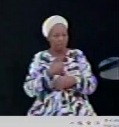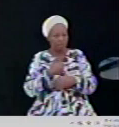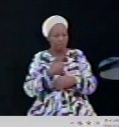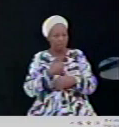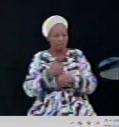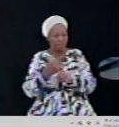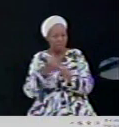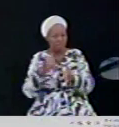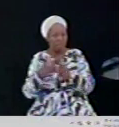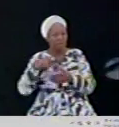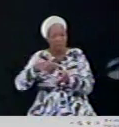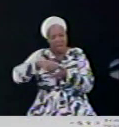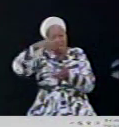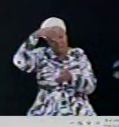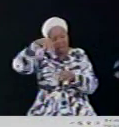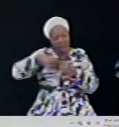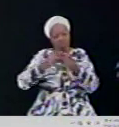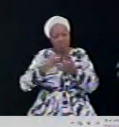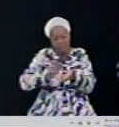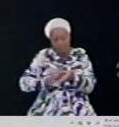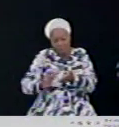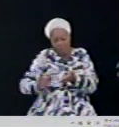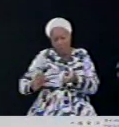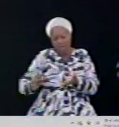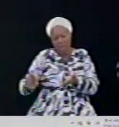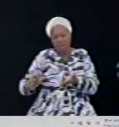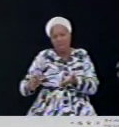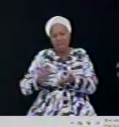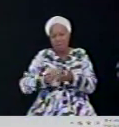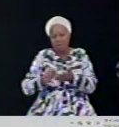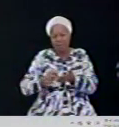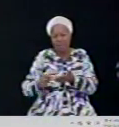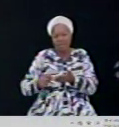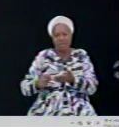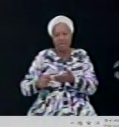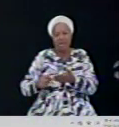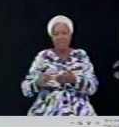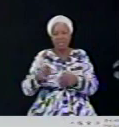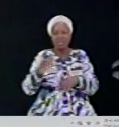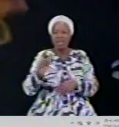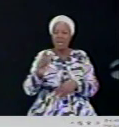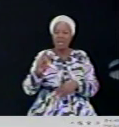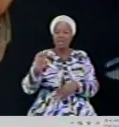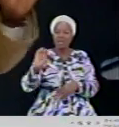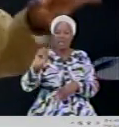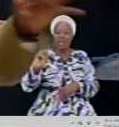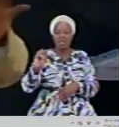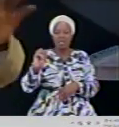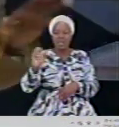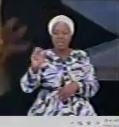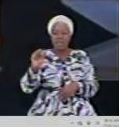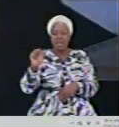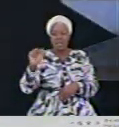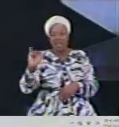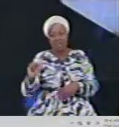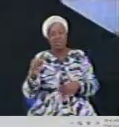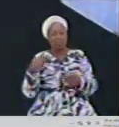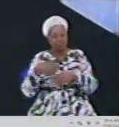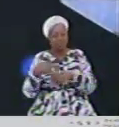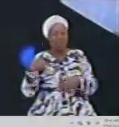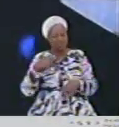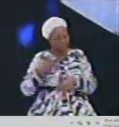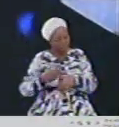Grant writing an essay composition. We made it eventually, and we learned a lot of things,